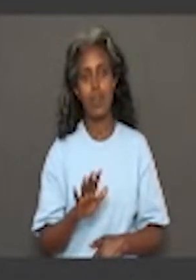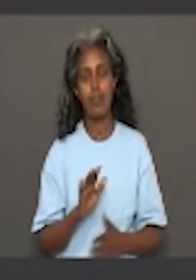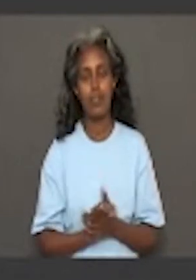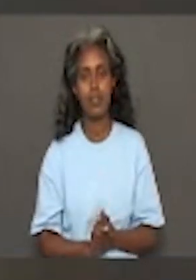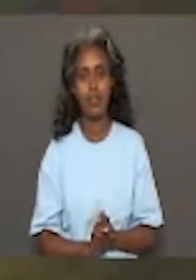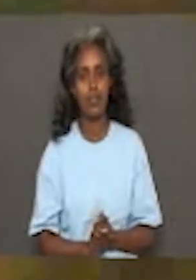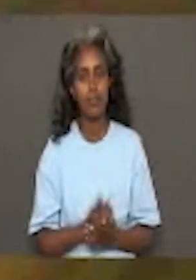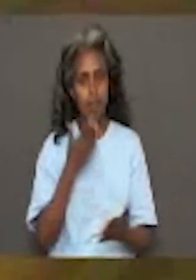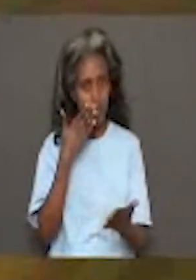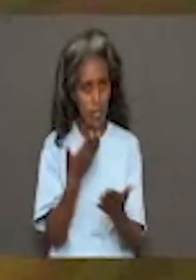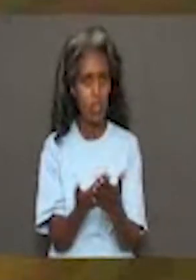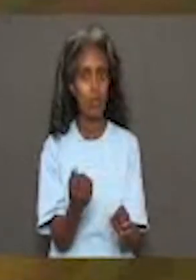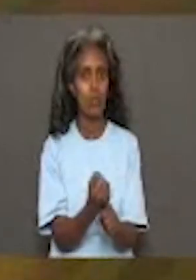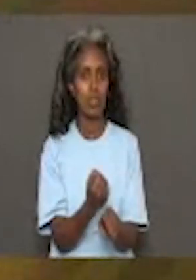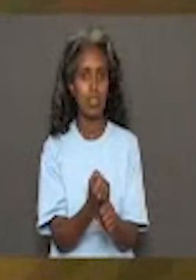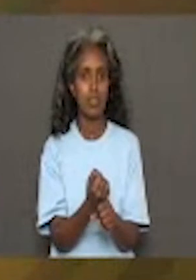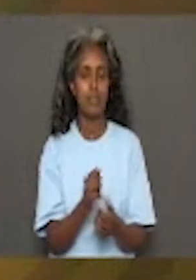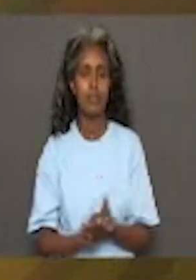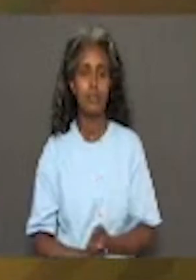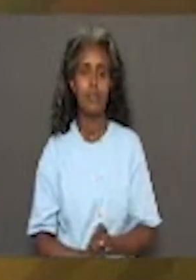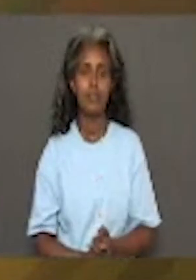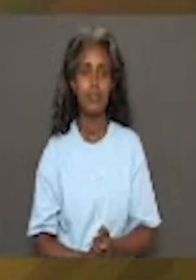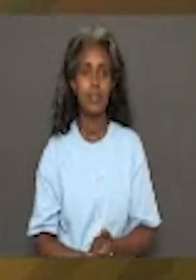4/5. Good work.